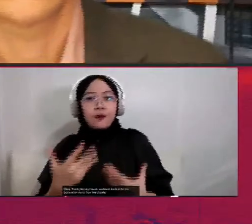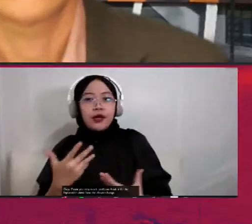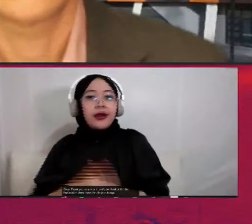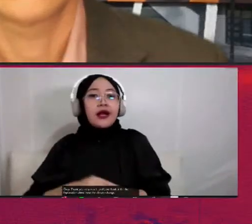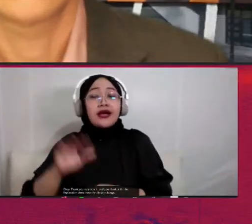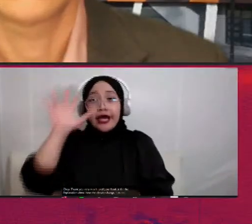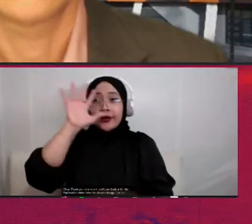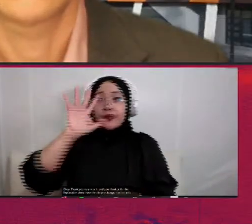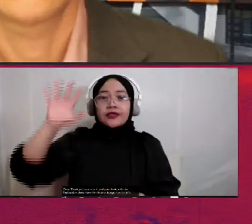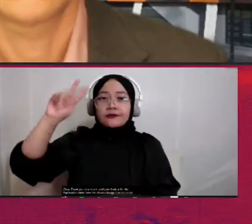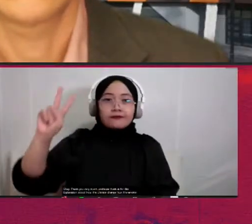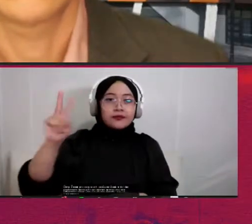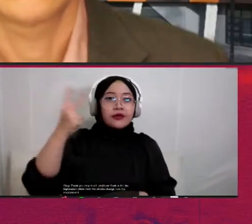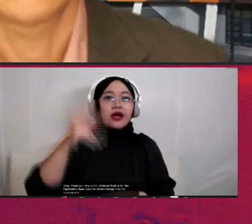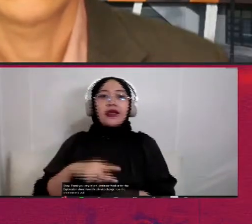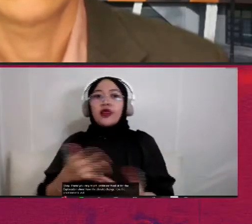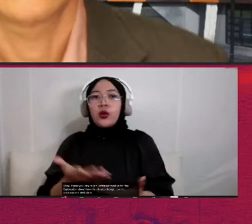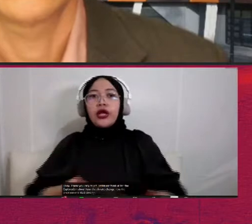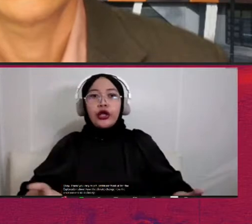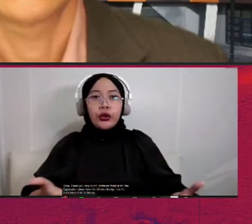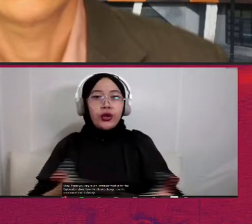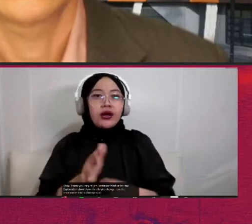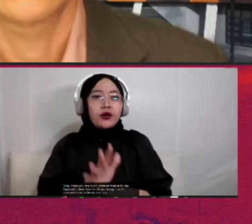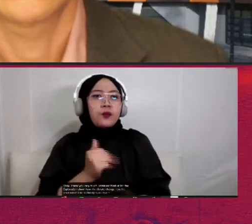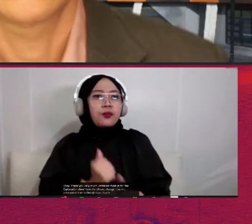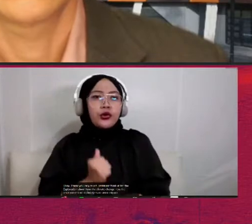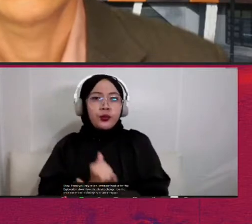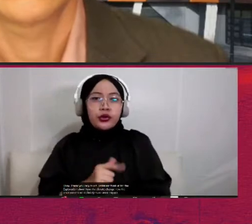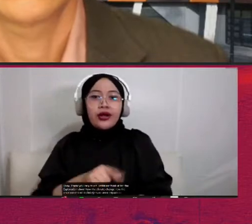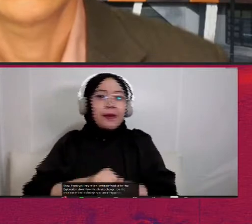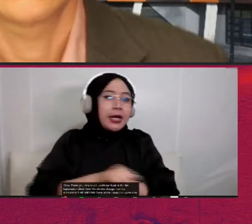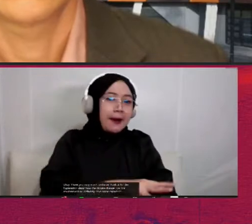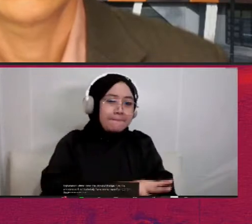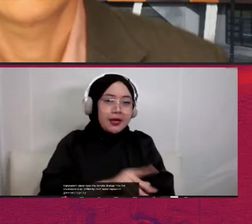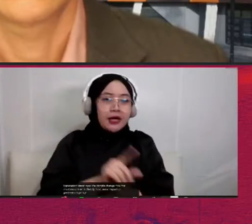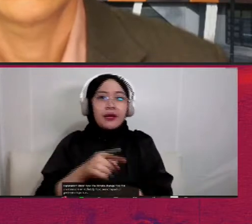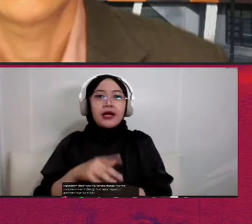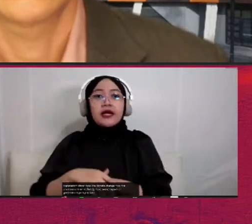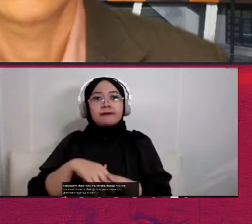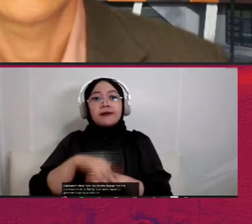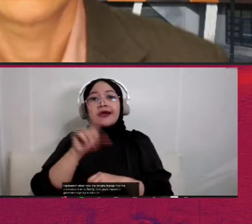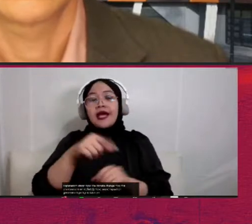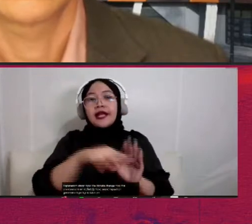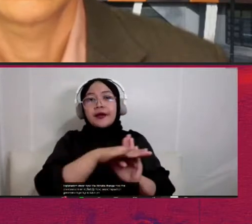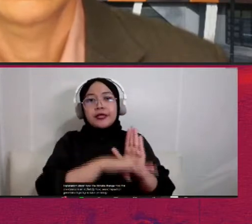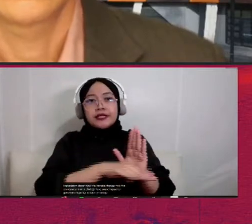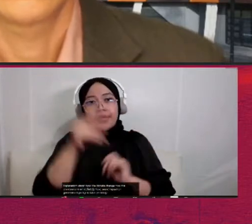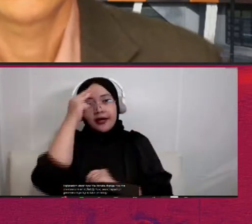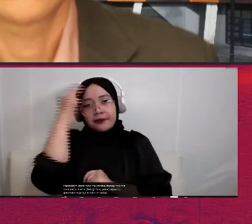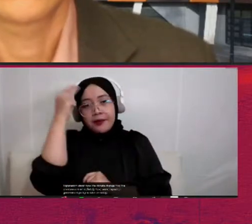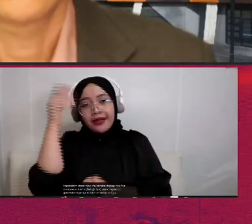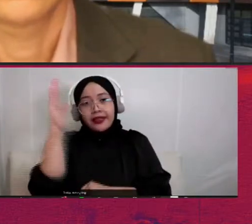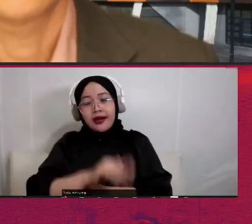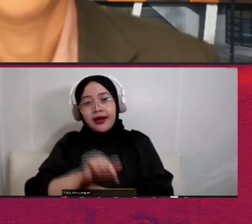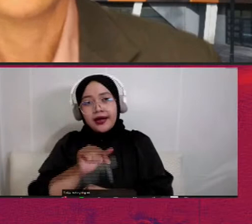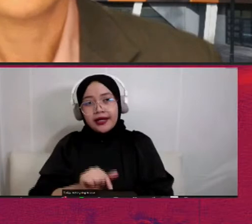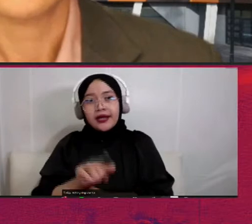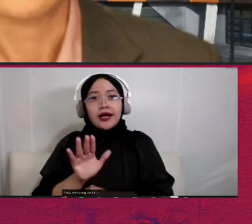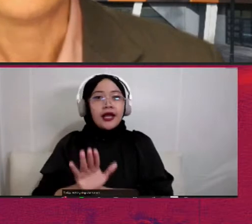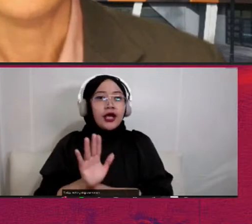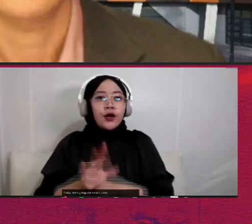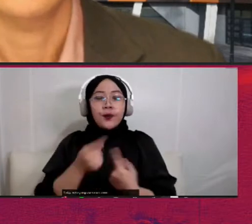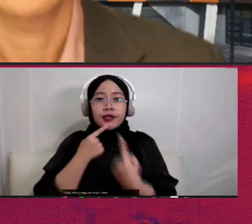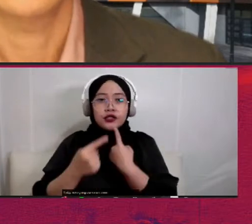the environment will definitely have some impact on government policy. So later on today, we're going also to talk about